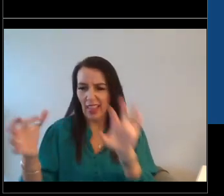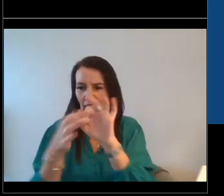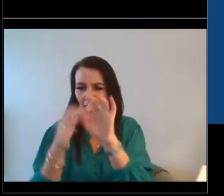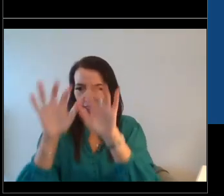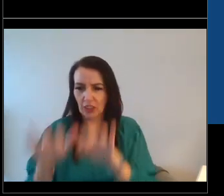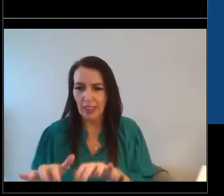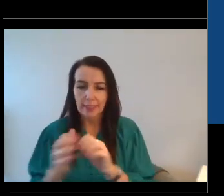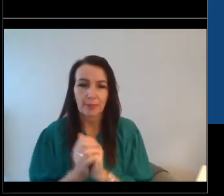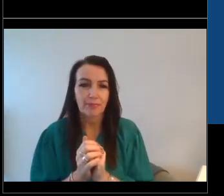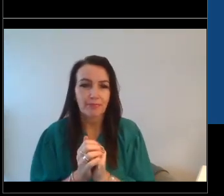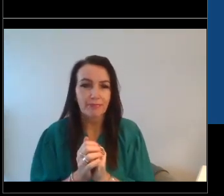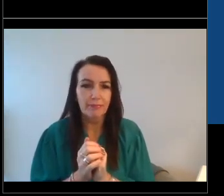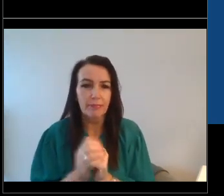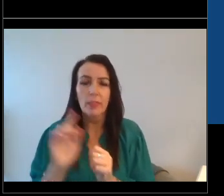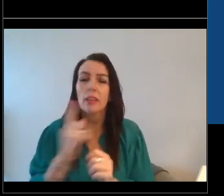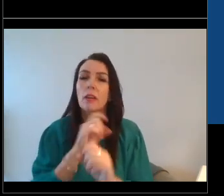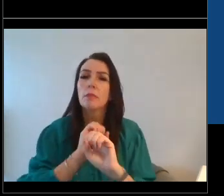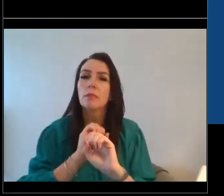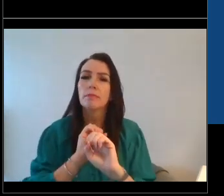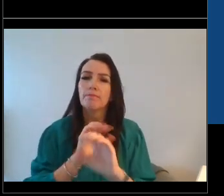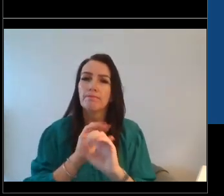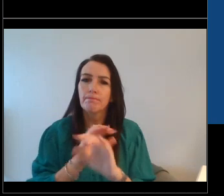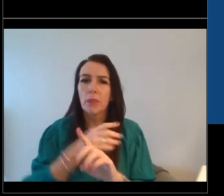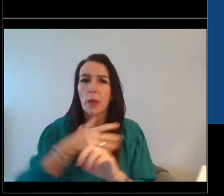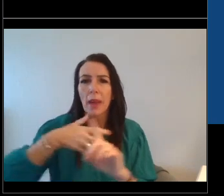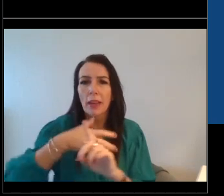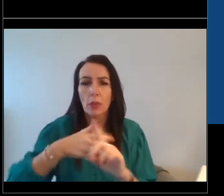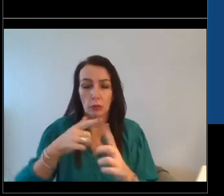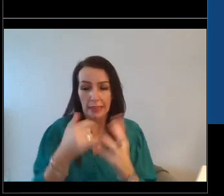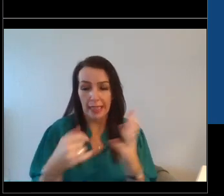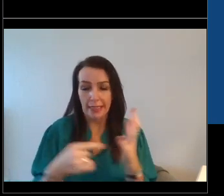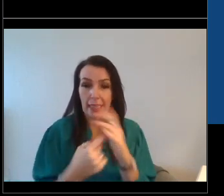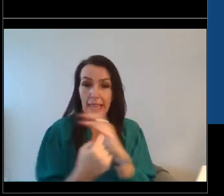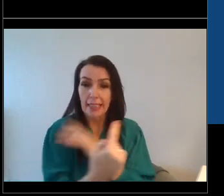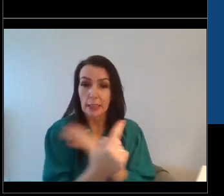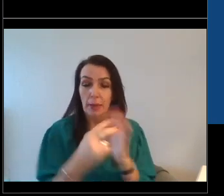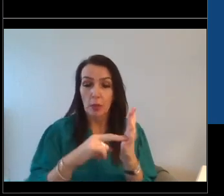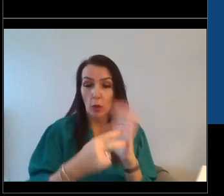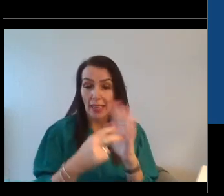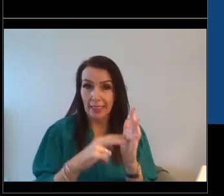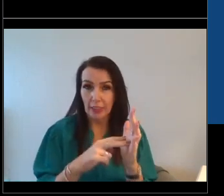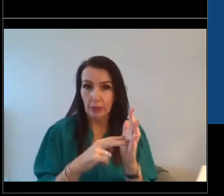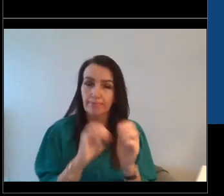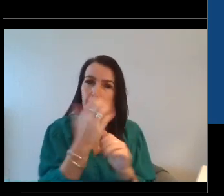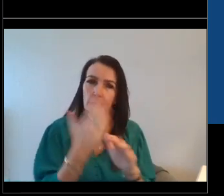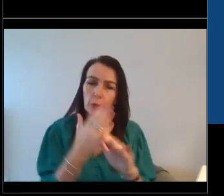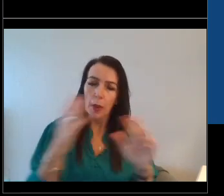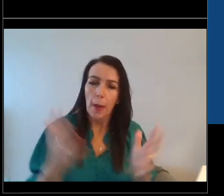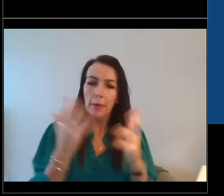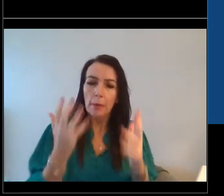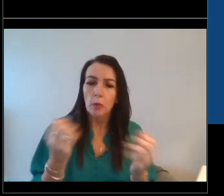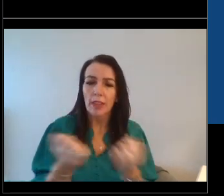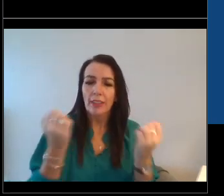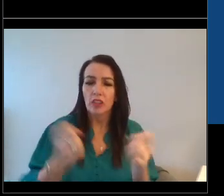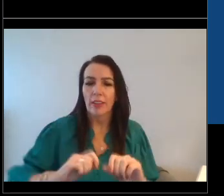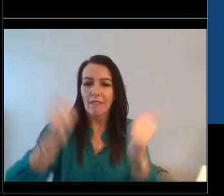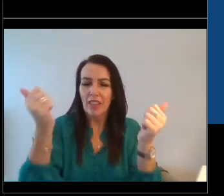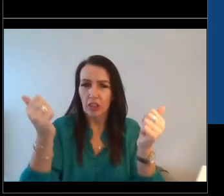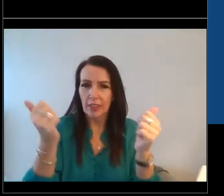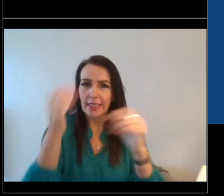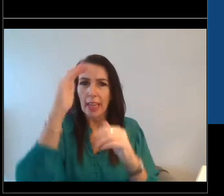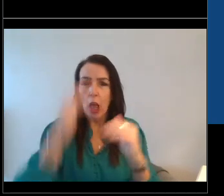So to give you a bit of background, Energy Saving Trust is an independent organization dedicated to promoting energy efficiency, low